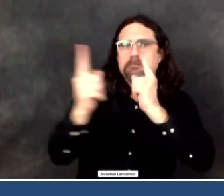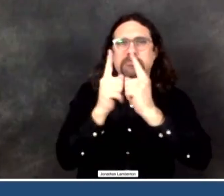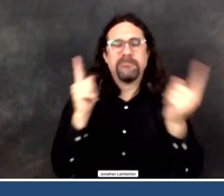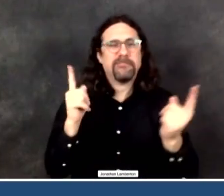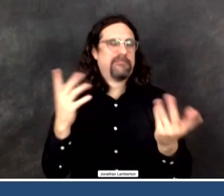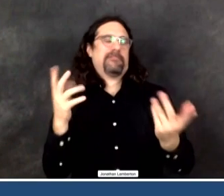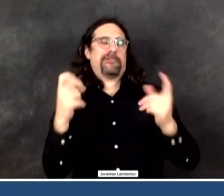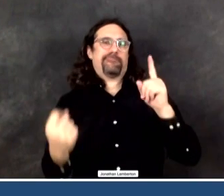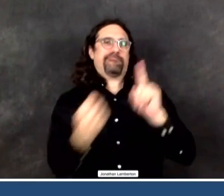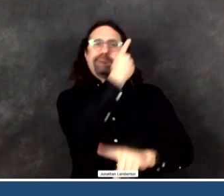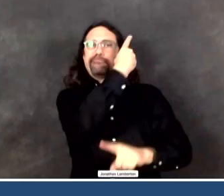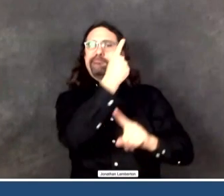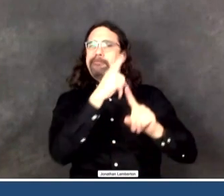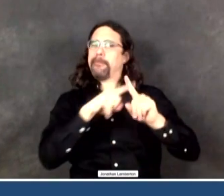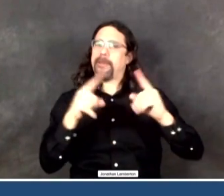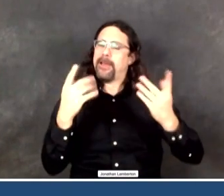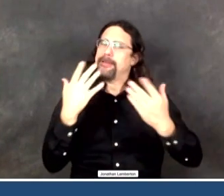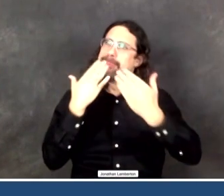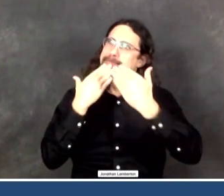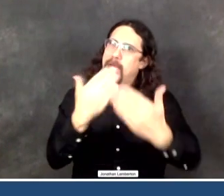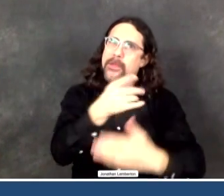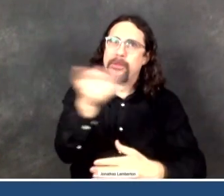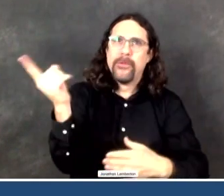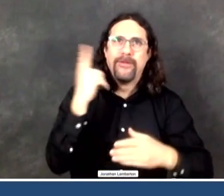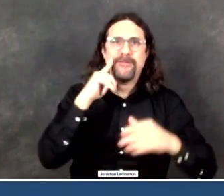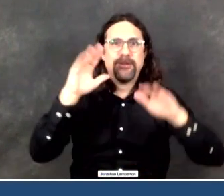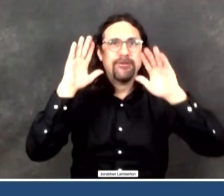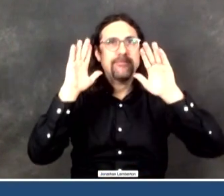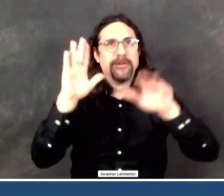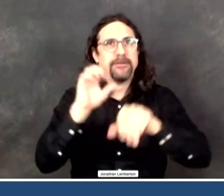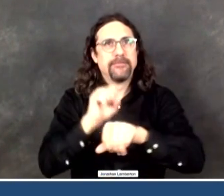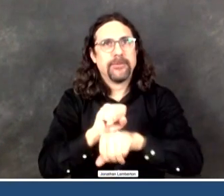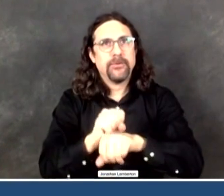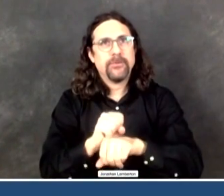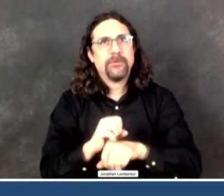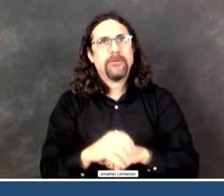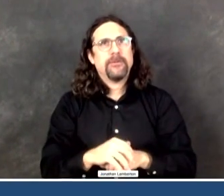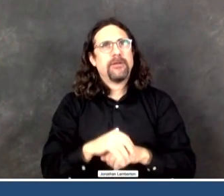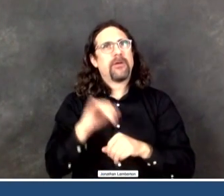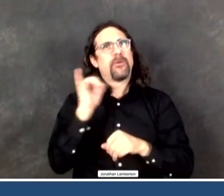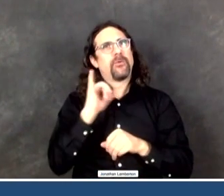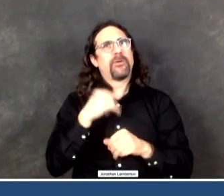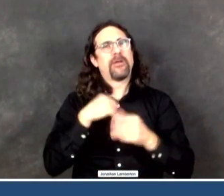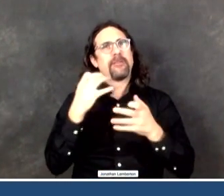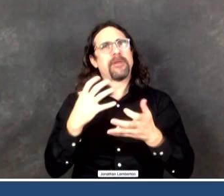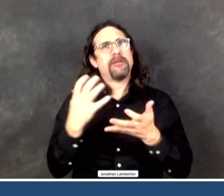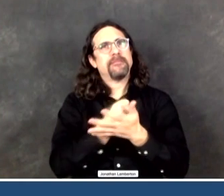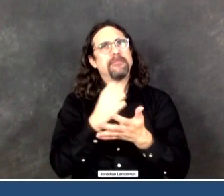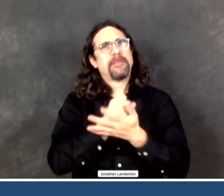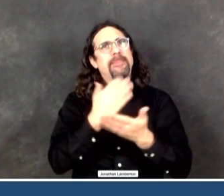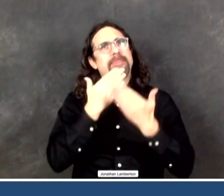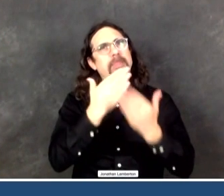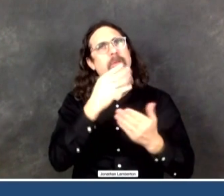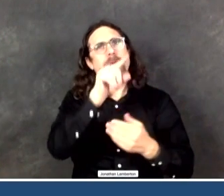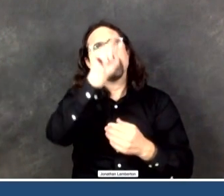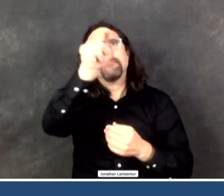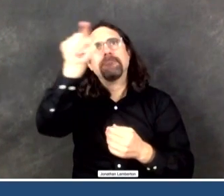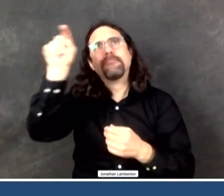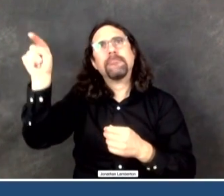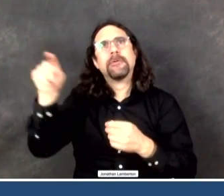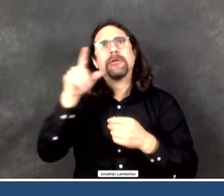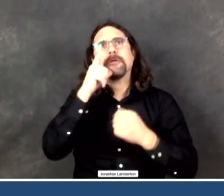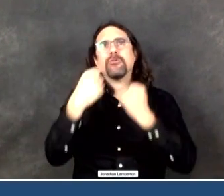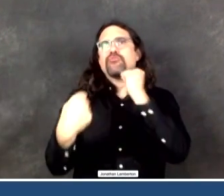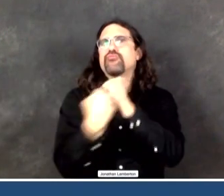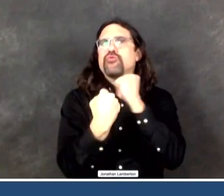our frontline heroes. And a lot of people have stepped up. Someone that New Yorkers know well from his